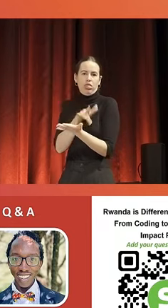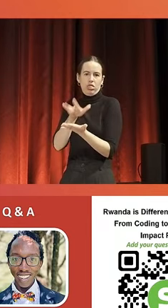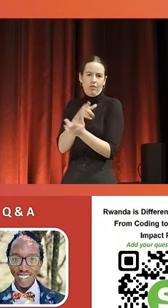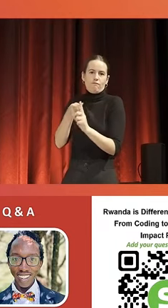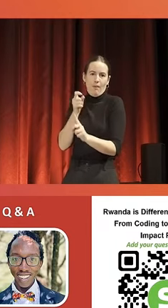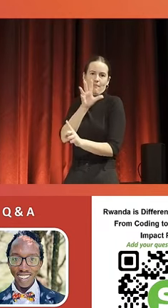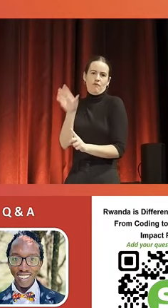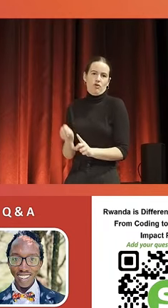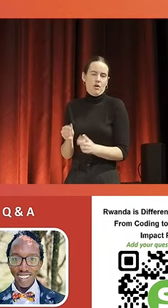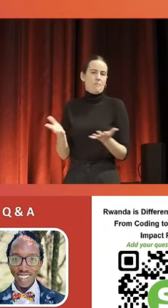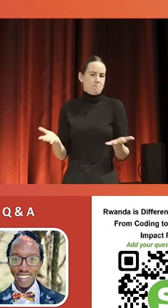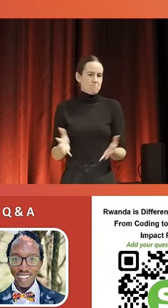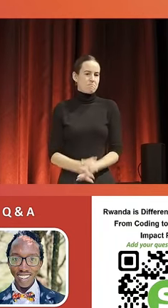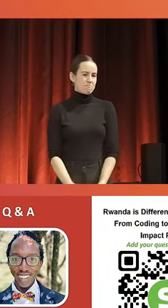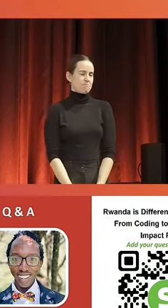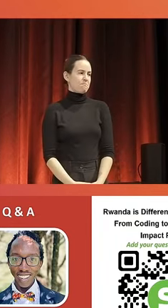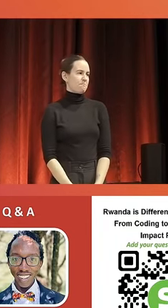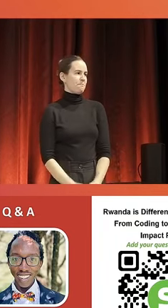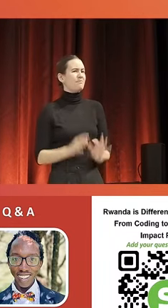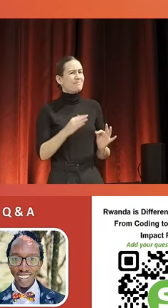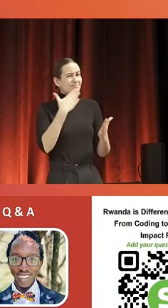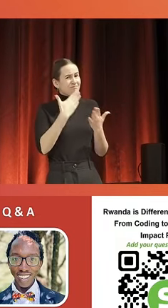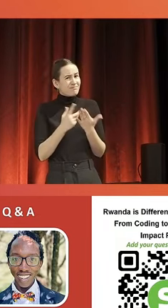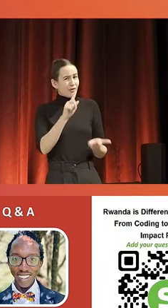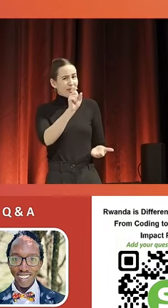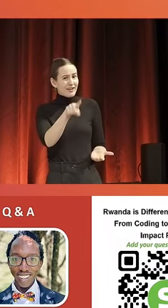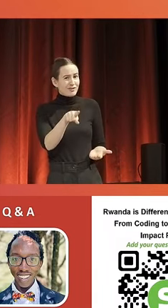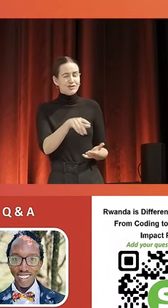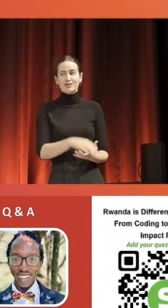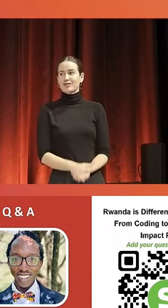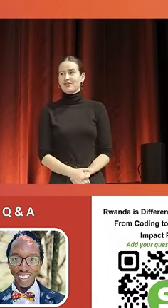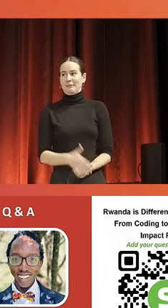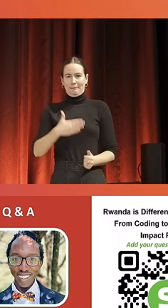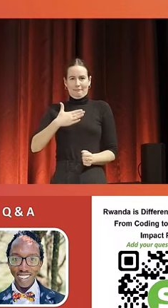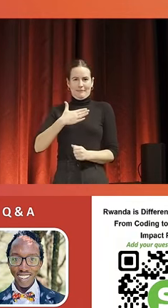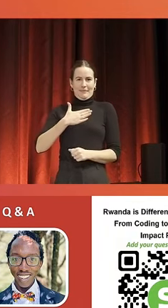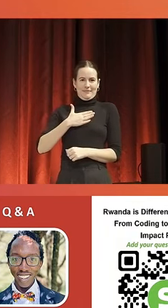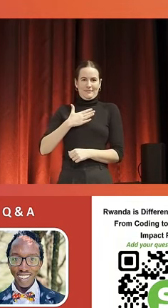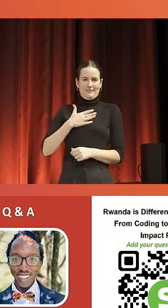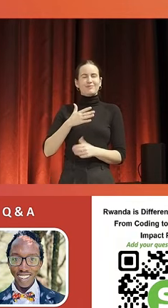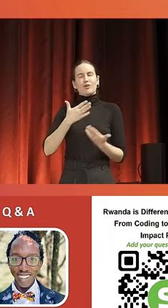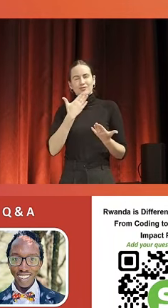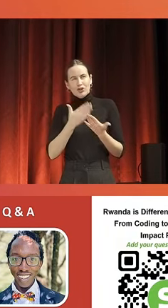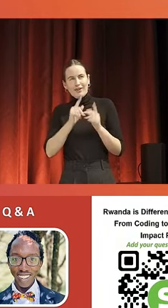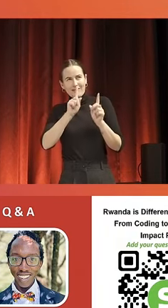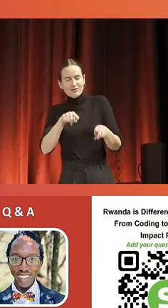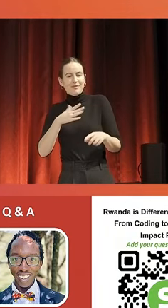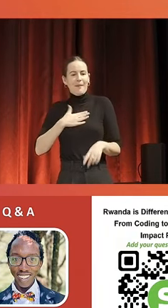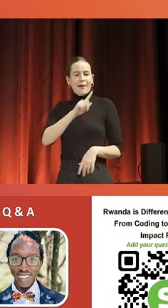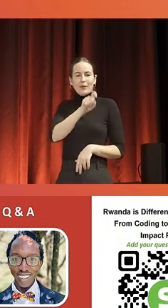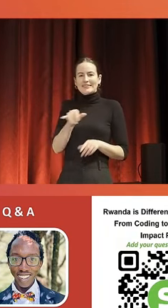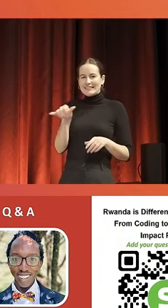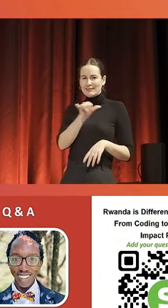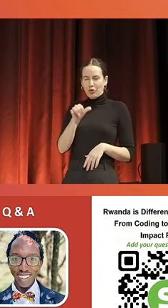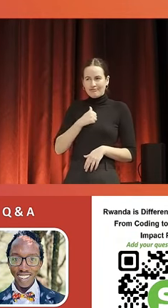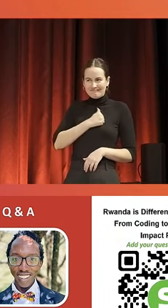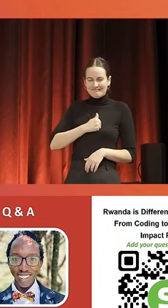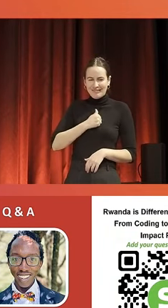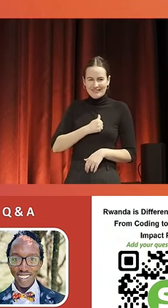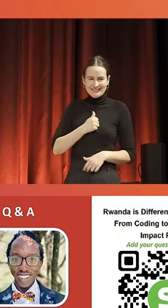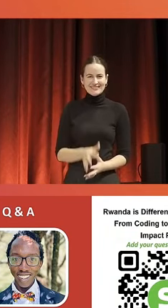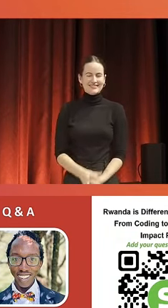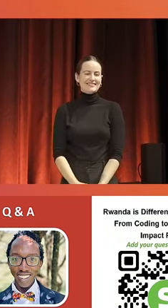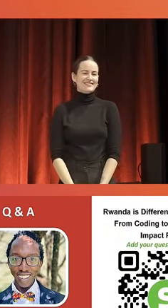That's a really good answer. And I have to follow up with a very similar question. So I apologize first.